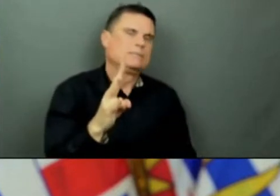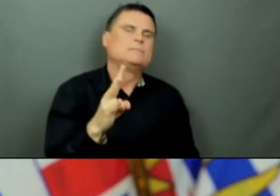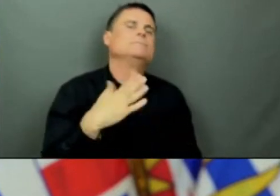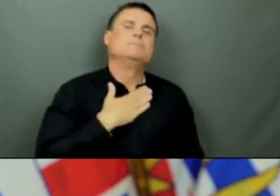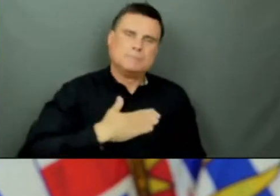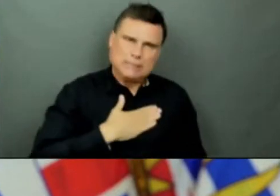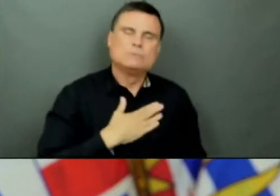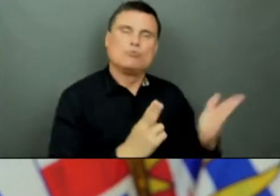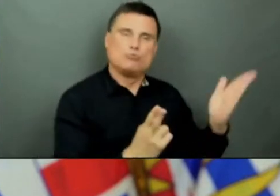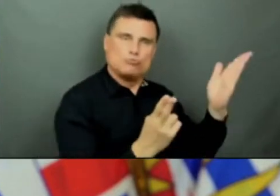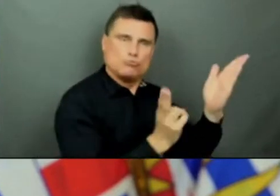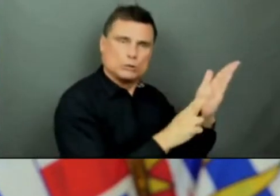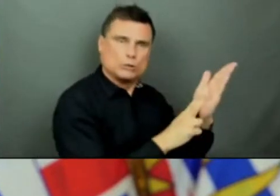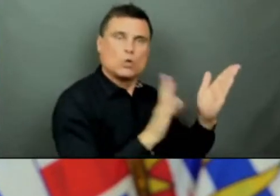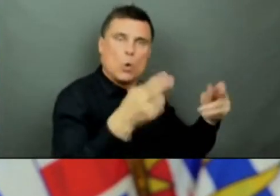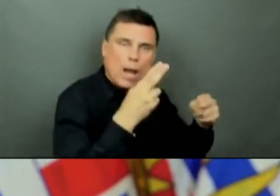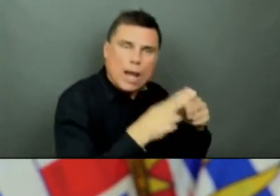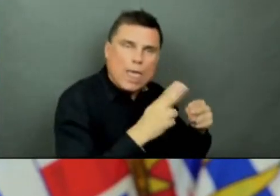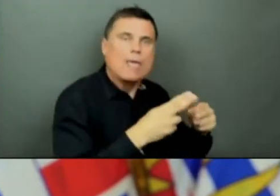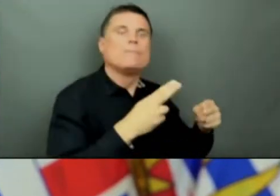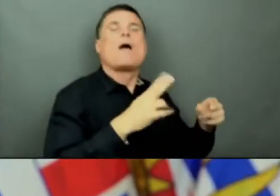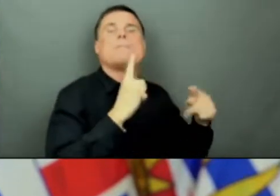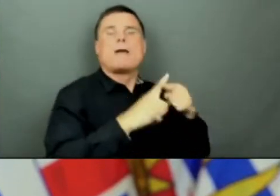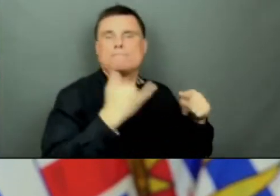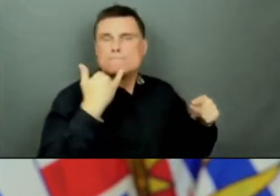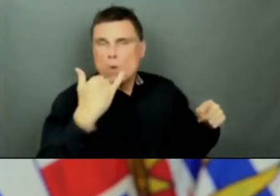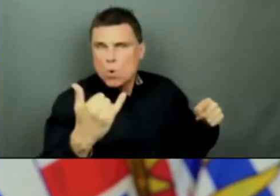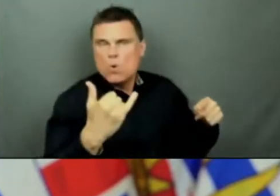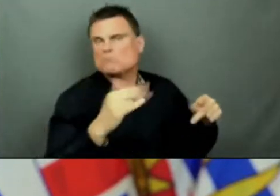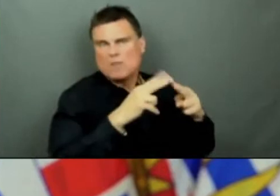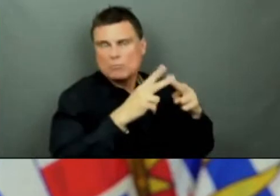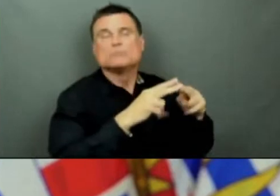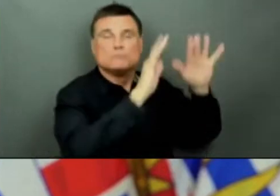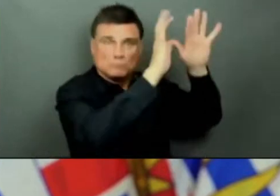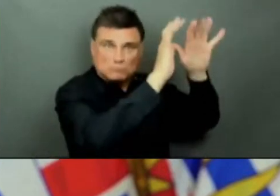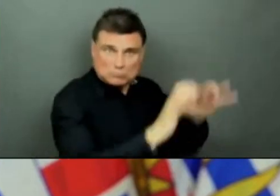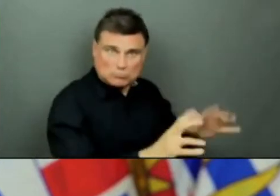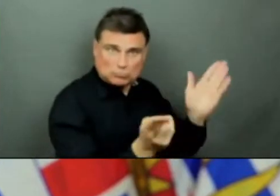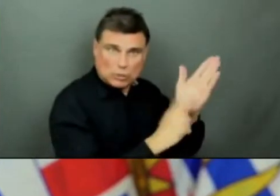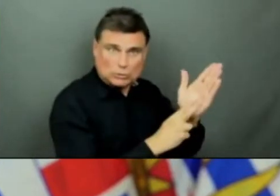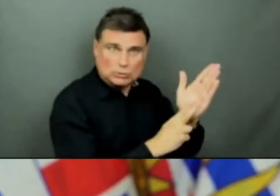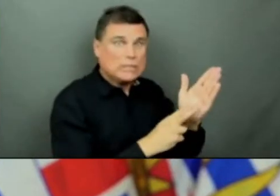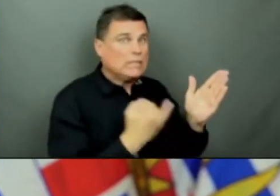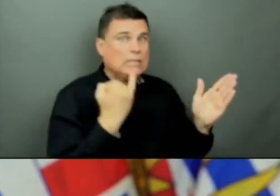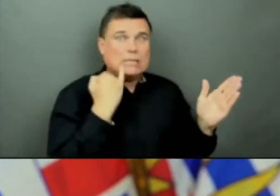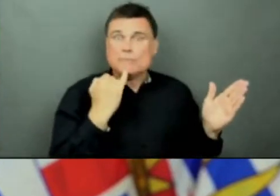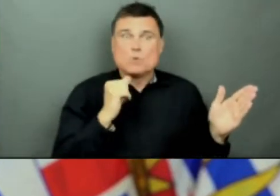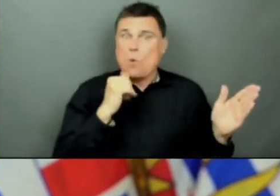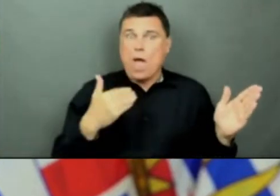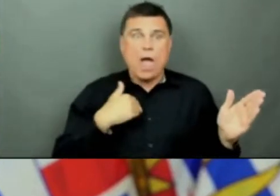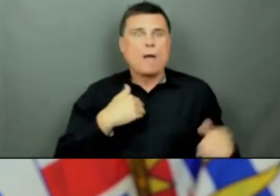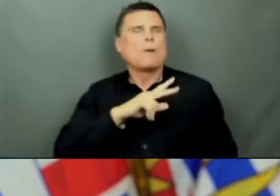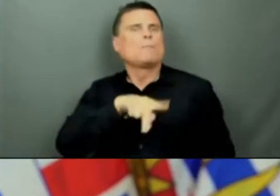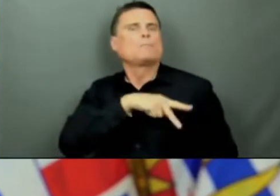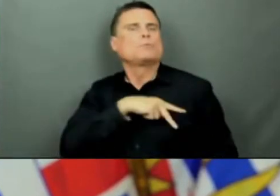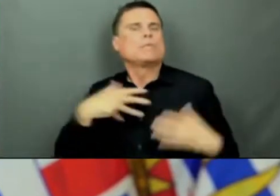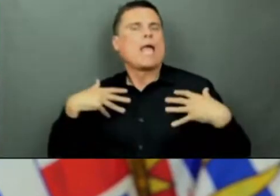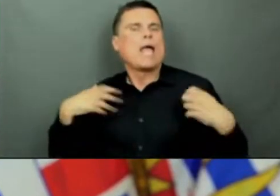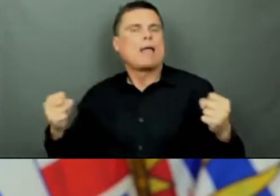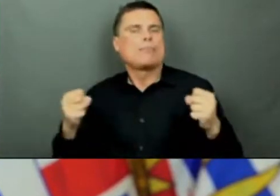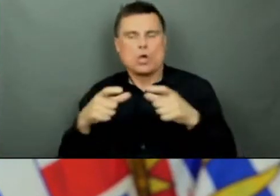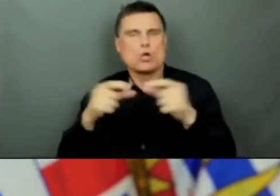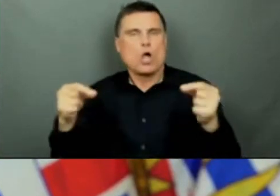don't have a personal health number, then register by phone. You can book an appointment yourself if you're a young person in